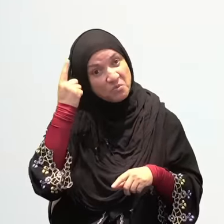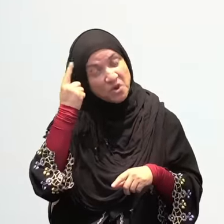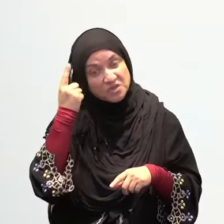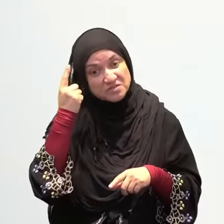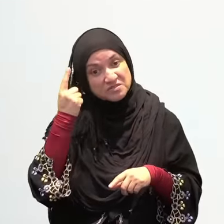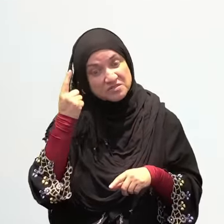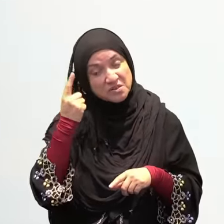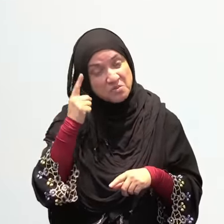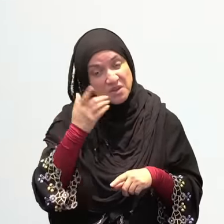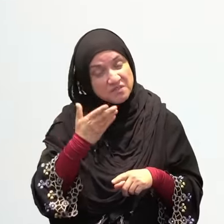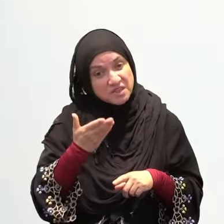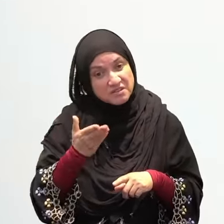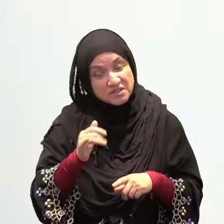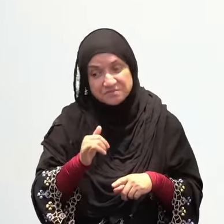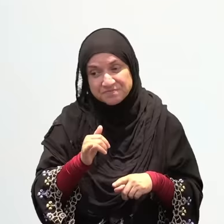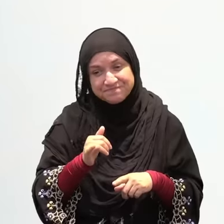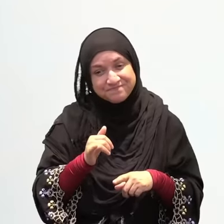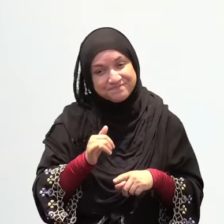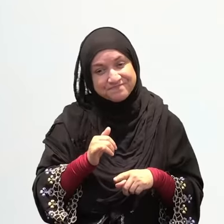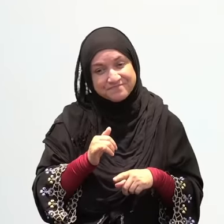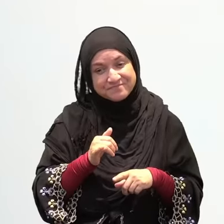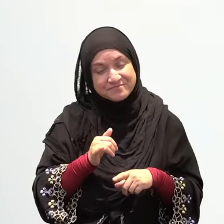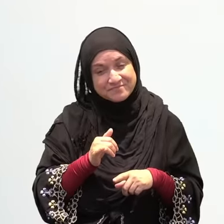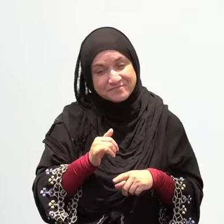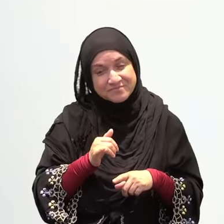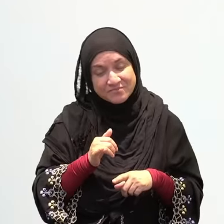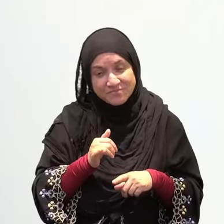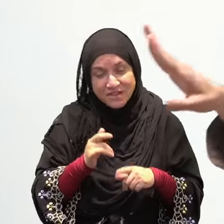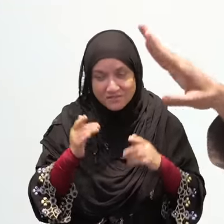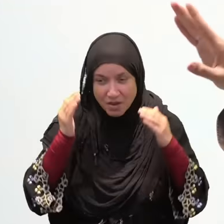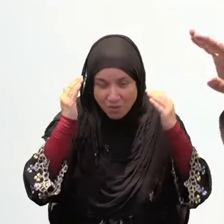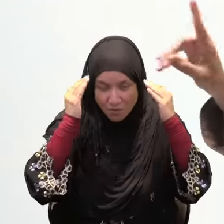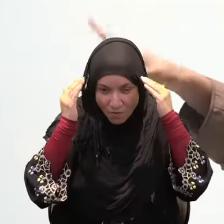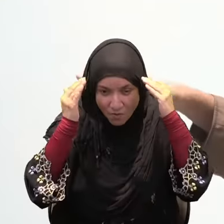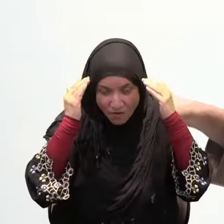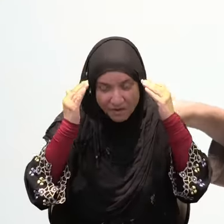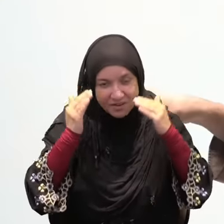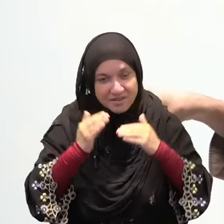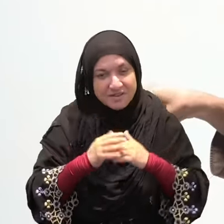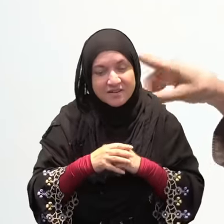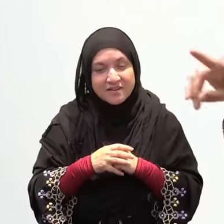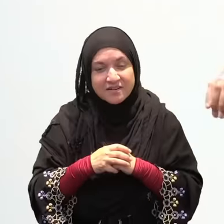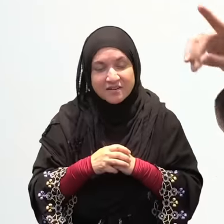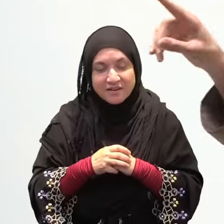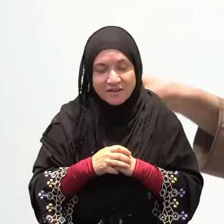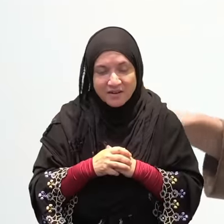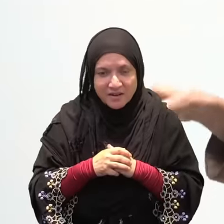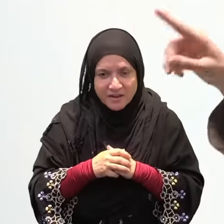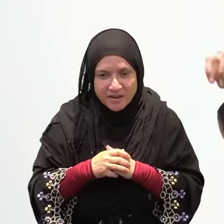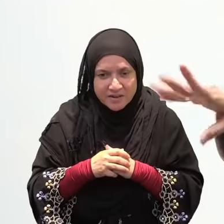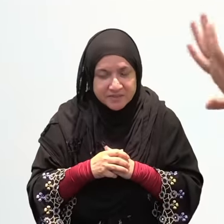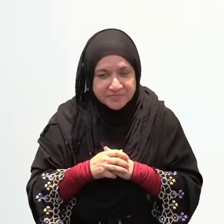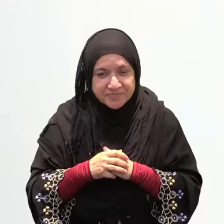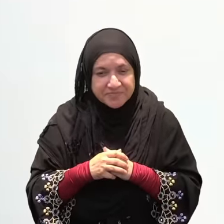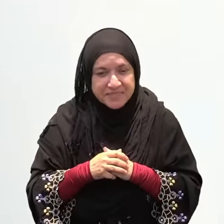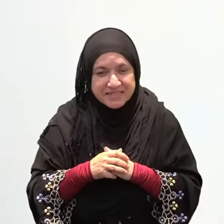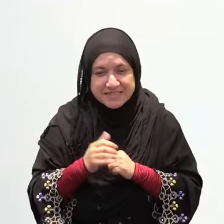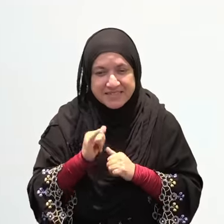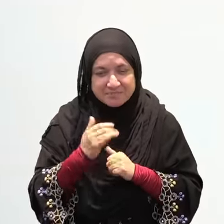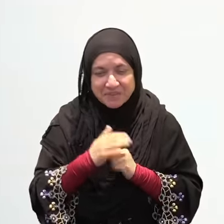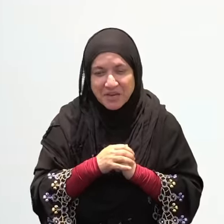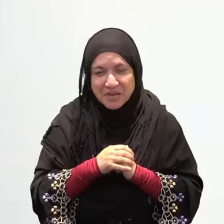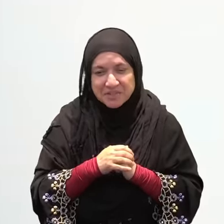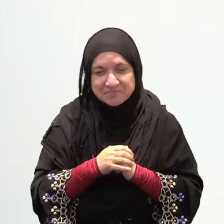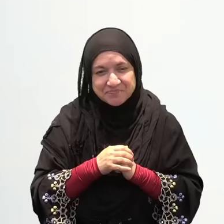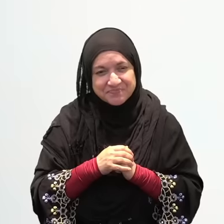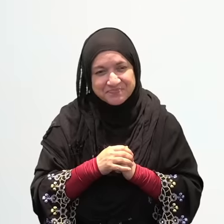this all? Number one, kun Abdullah al-Maqtul, be the one that is killed, not the one that is killing. Be the one that is wrong, not the one that is wronging.